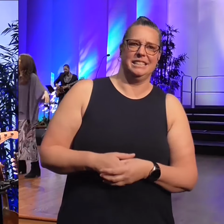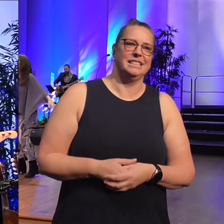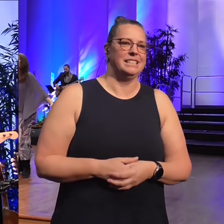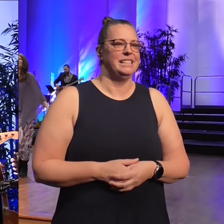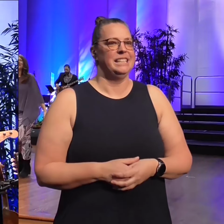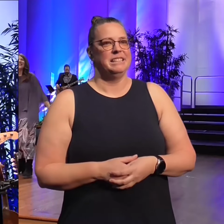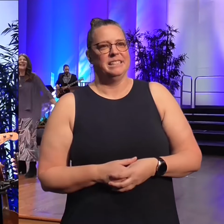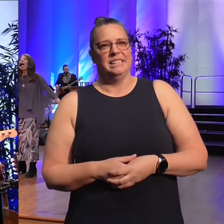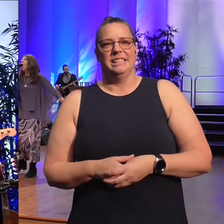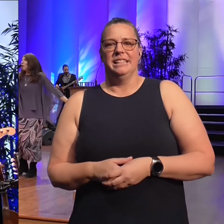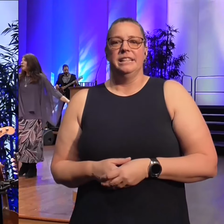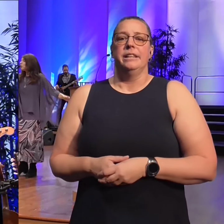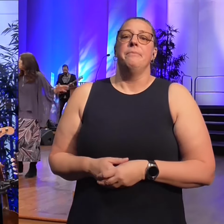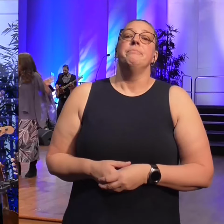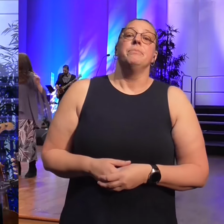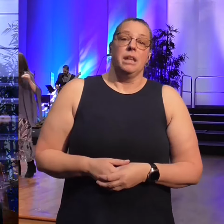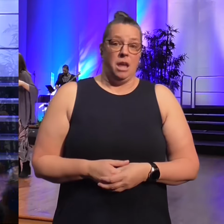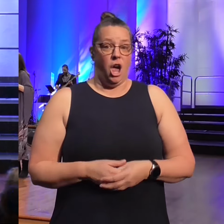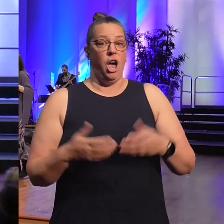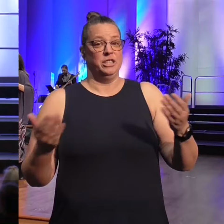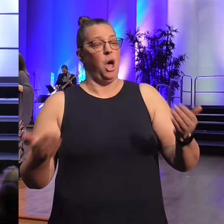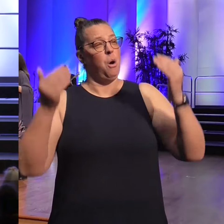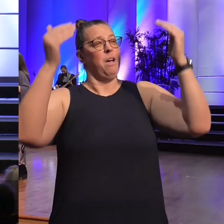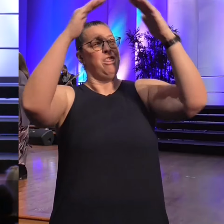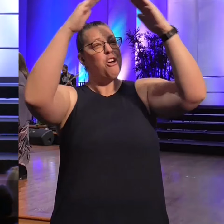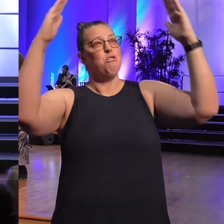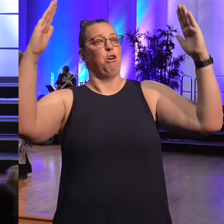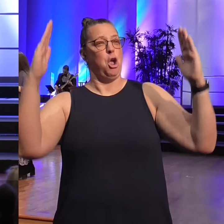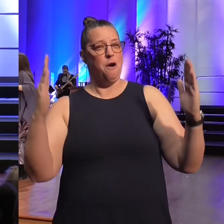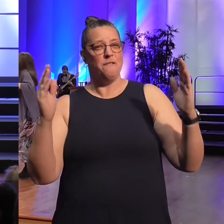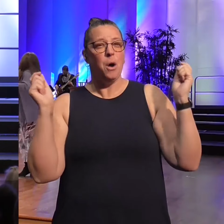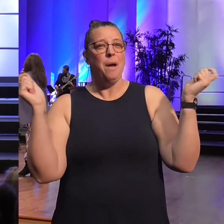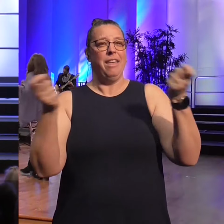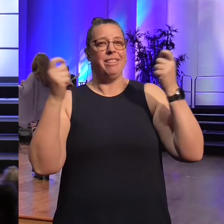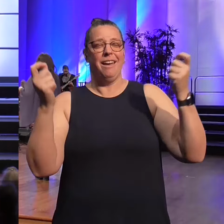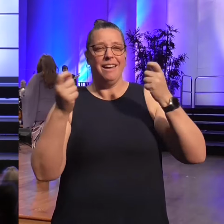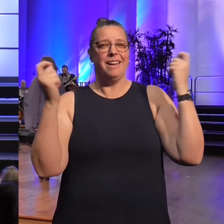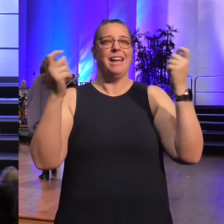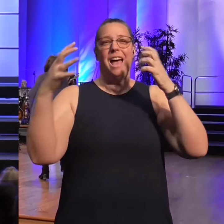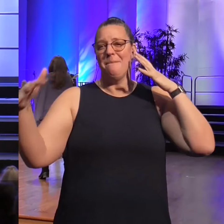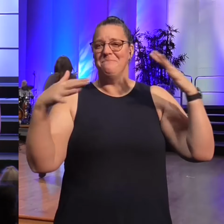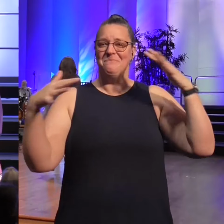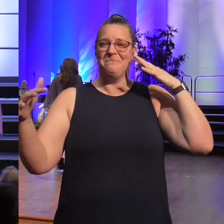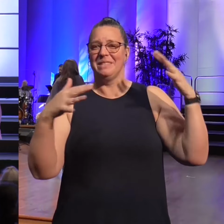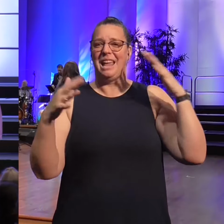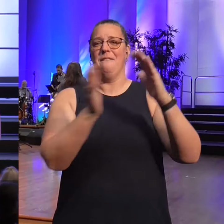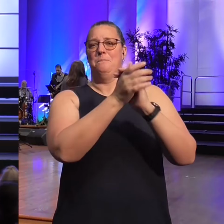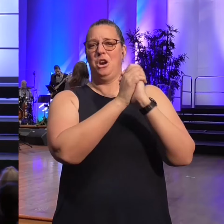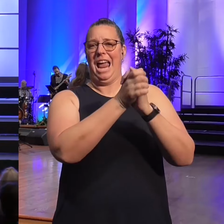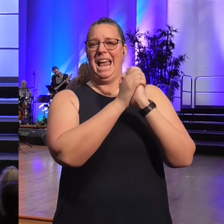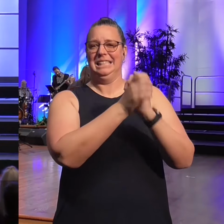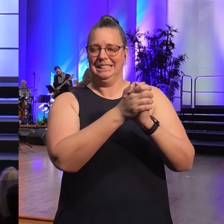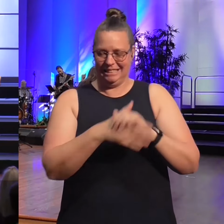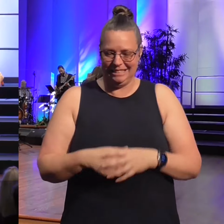place. Raise a roof with shouts of praise. Spirit's in this